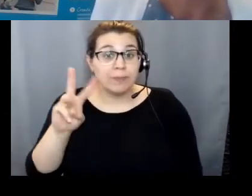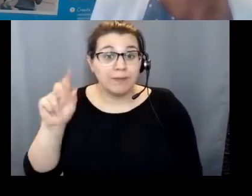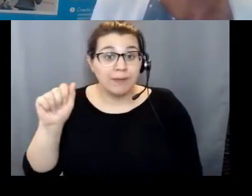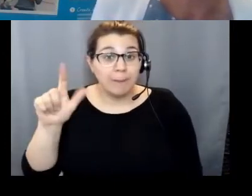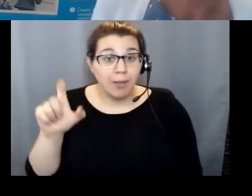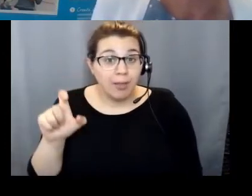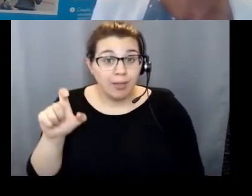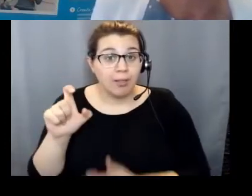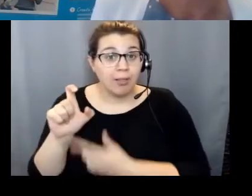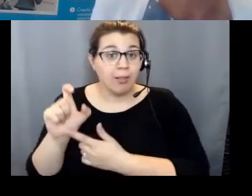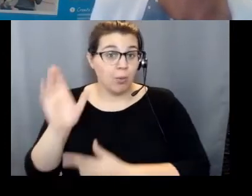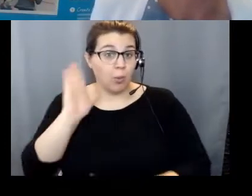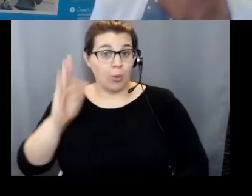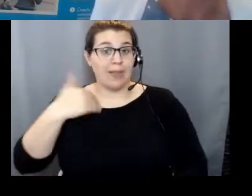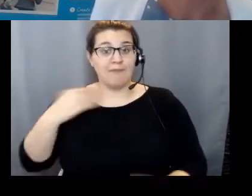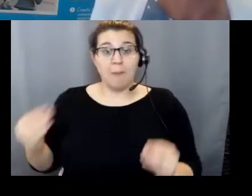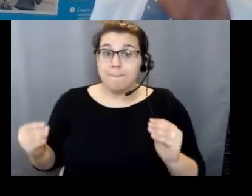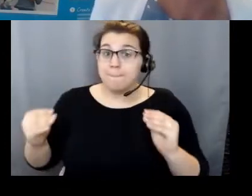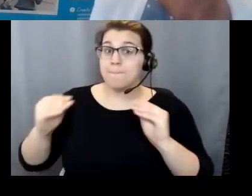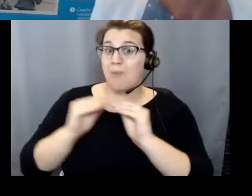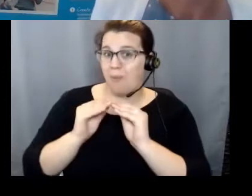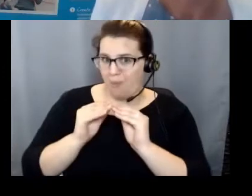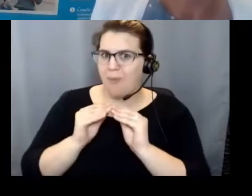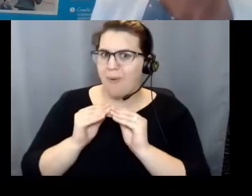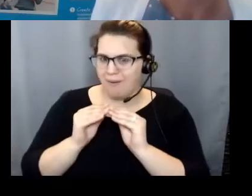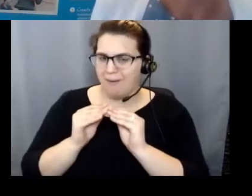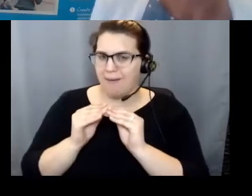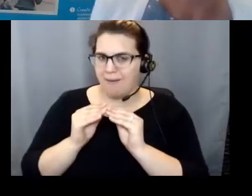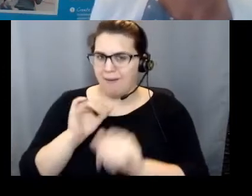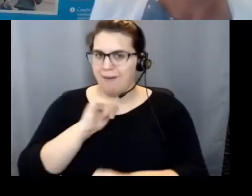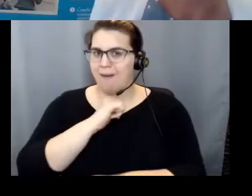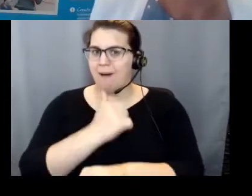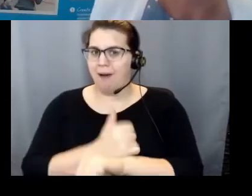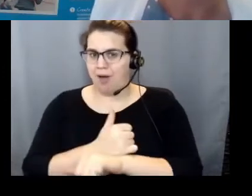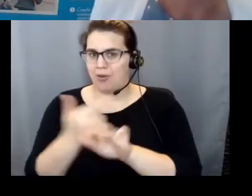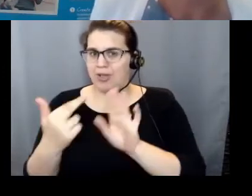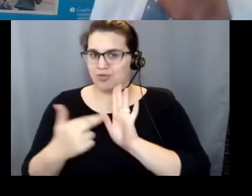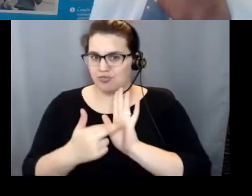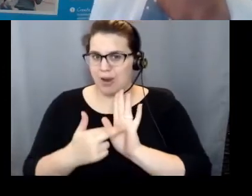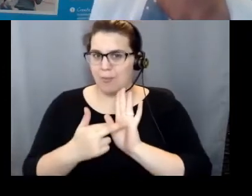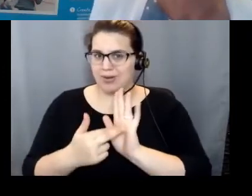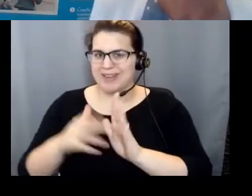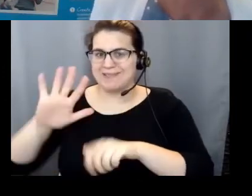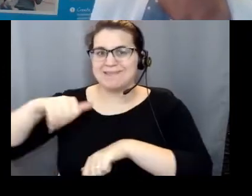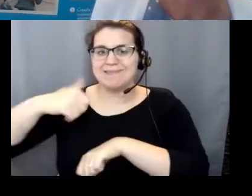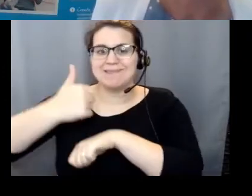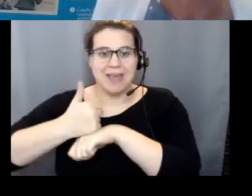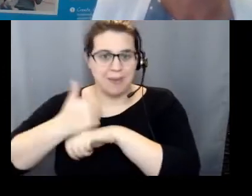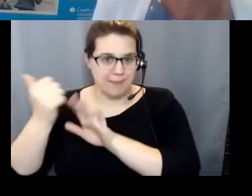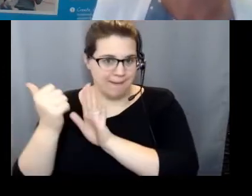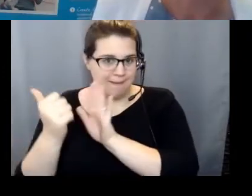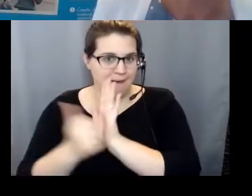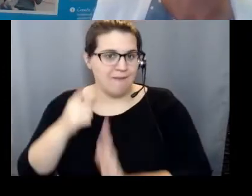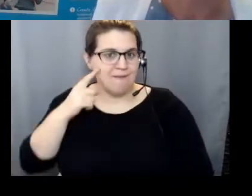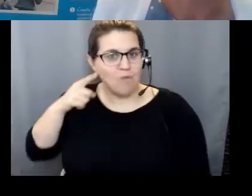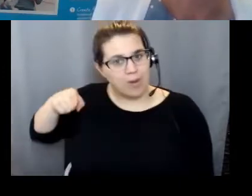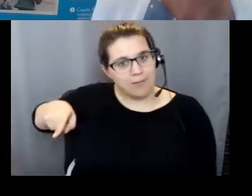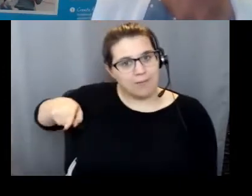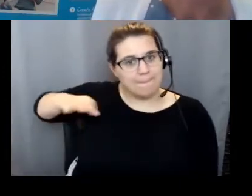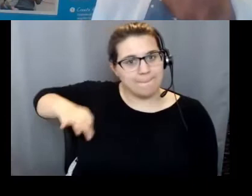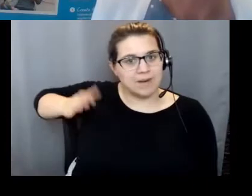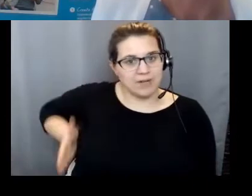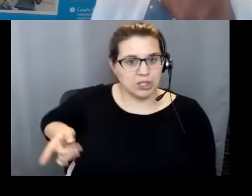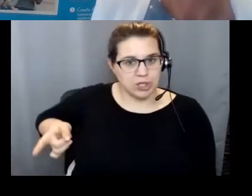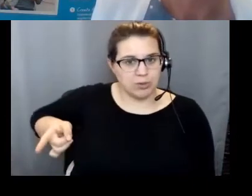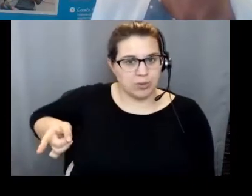be additional authorized representatives who will be able to establish the WVABLE account on behalf of the beneficiary.